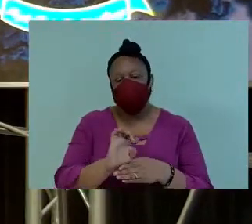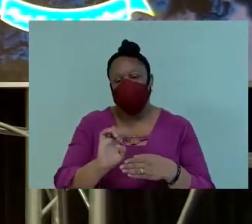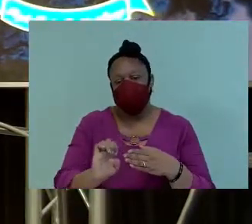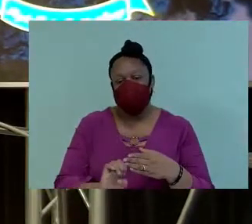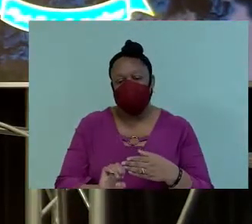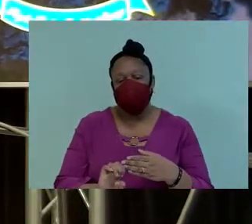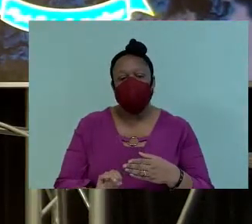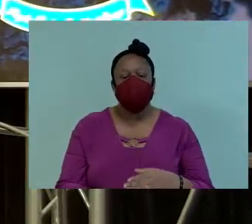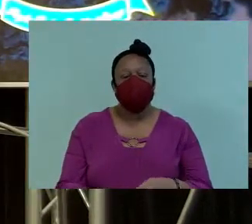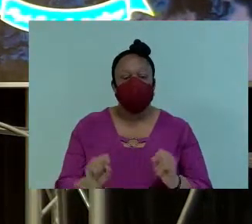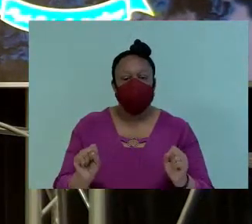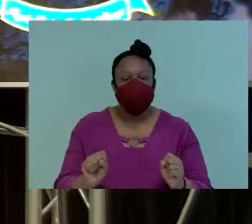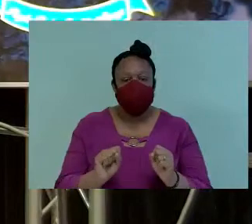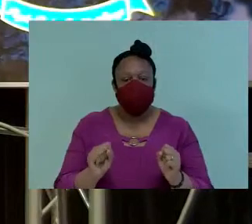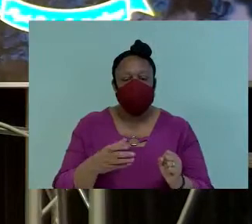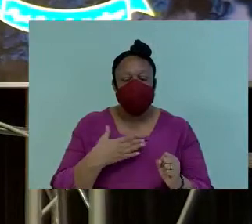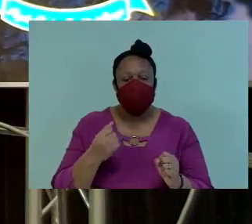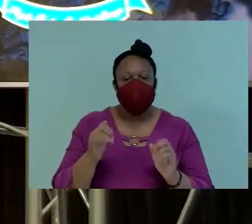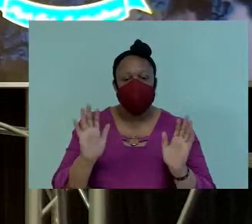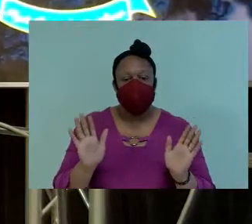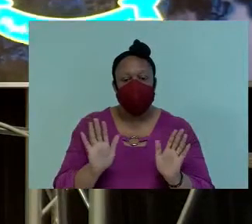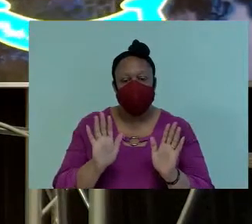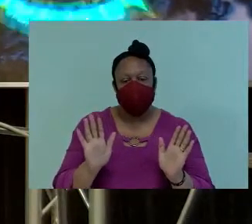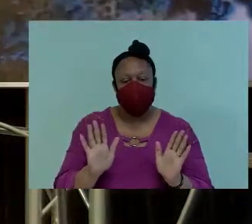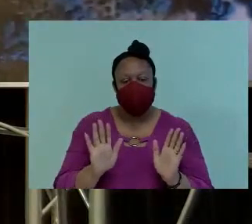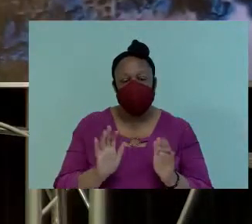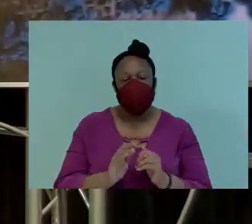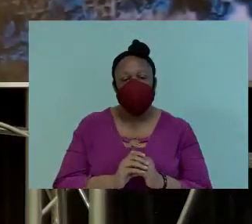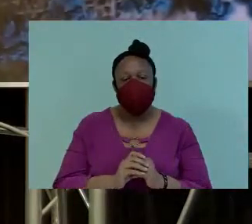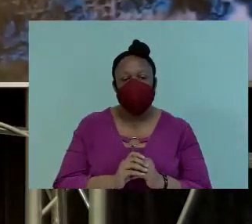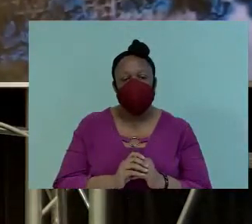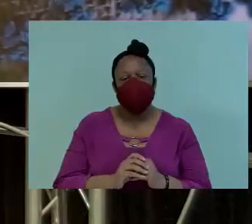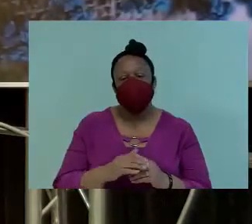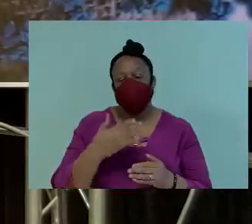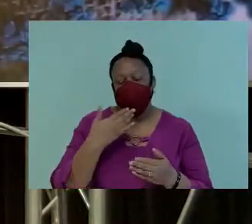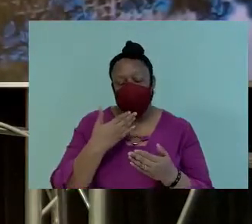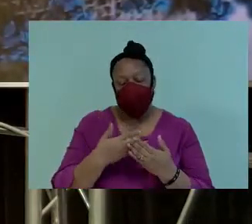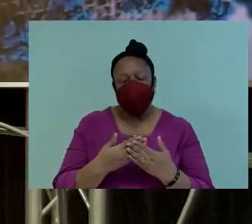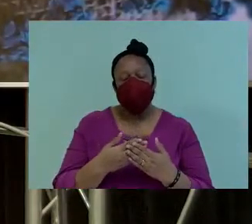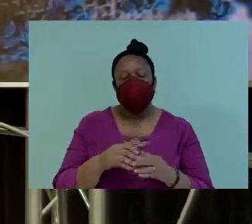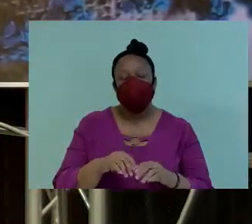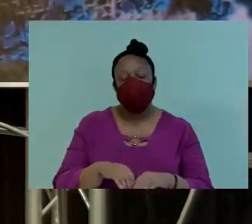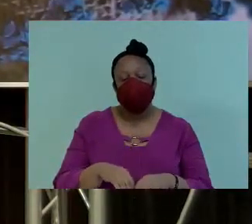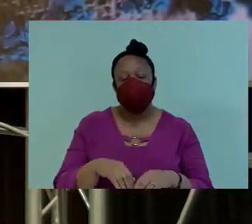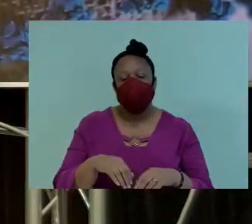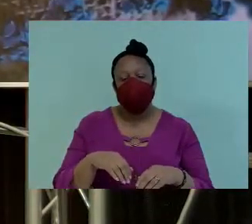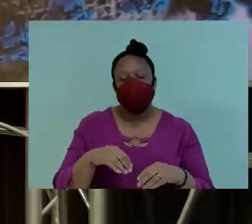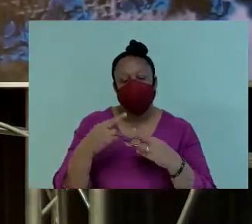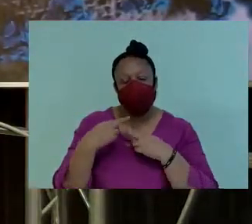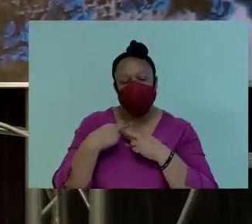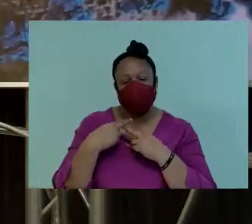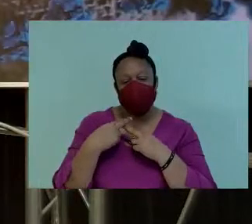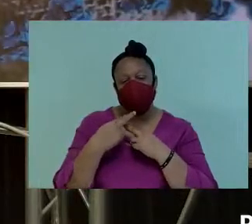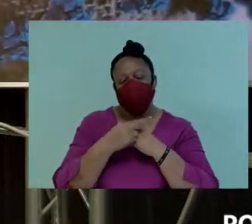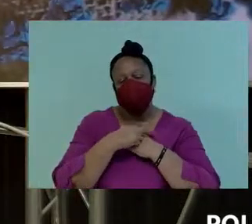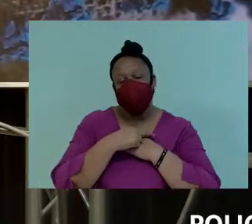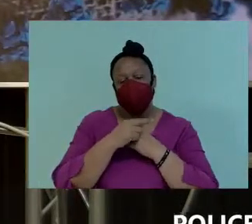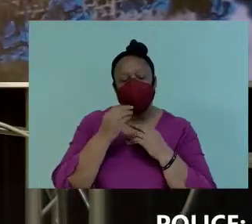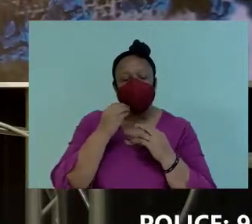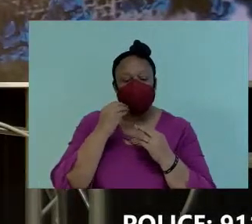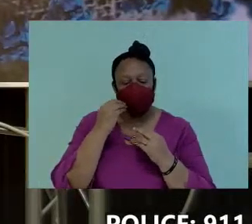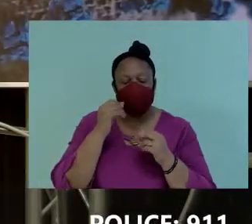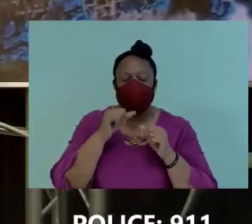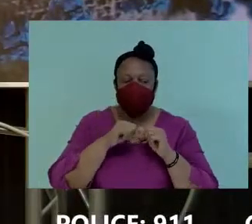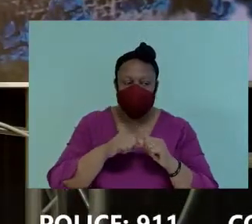weekend on Saturday and Sunday, a well-deserved break Nonetheless, we continue